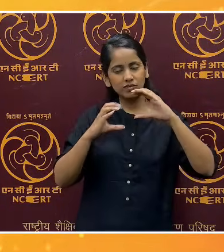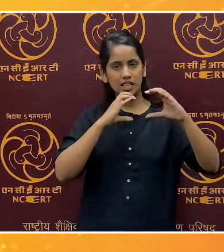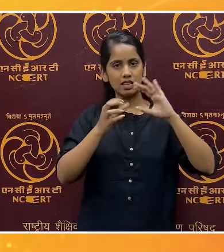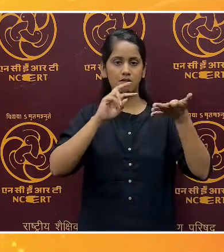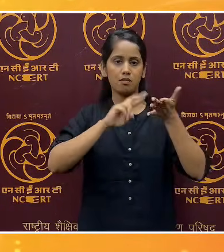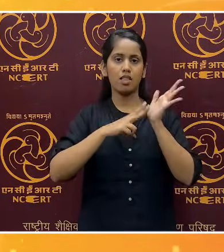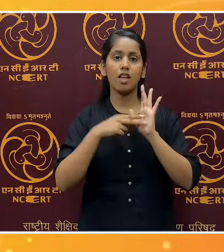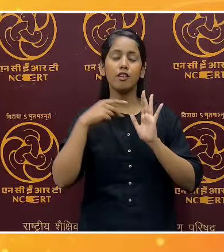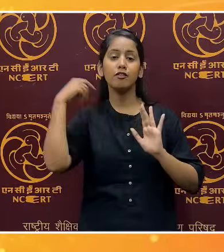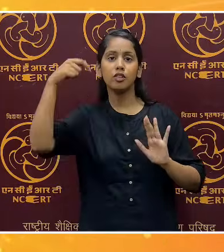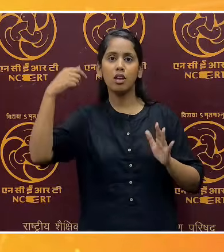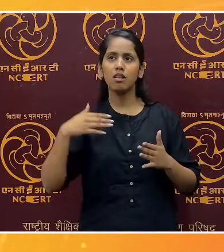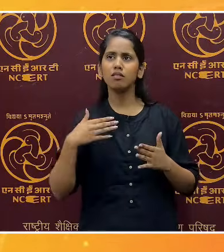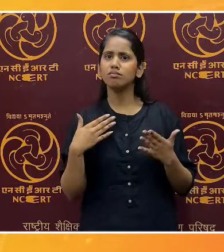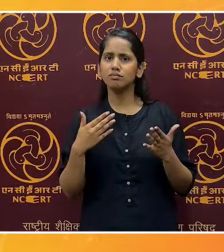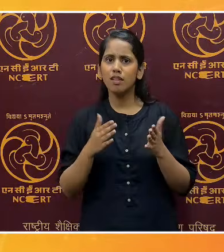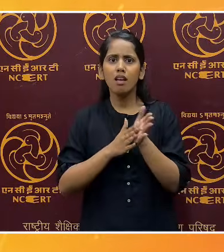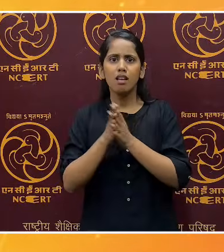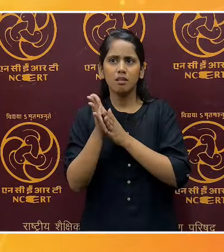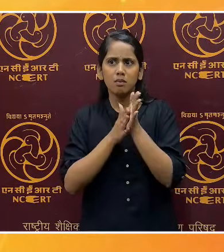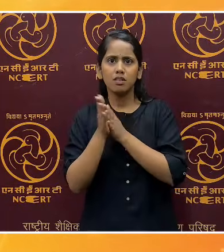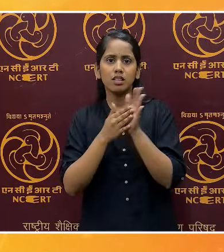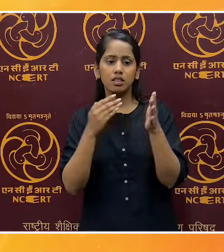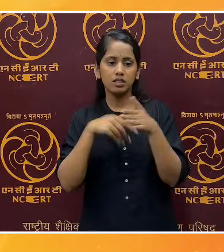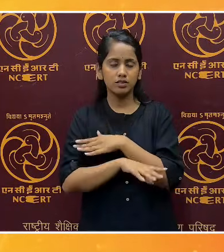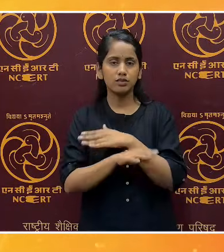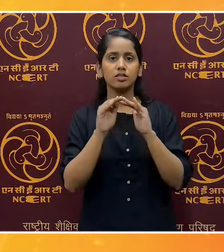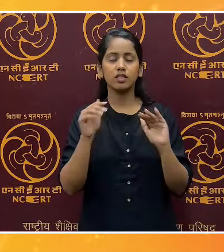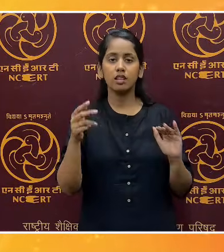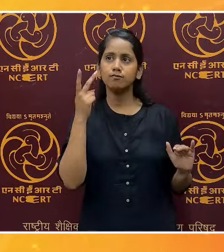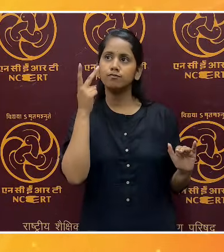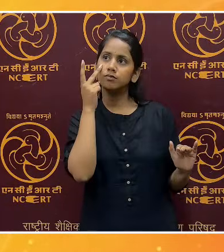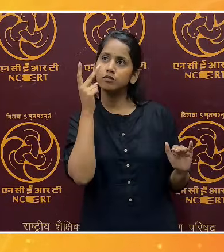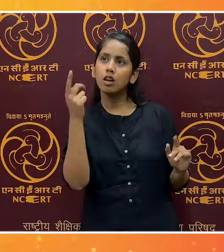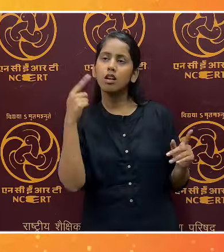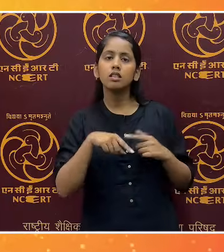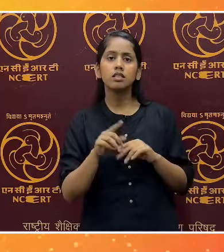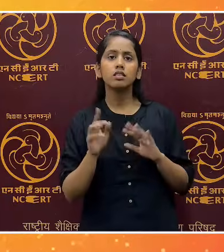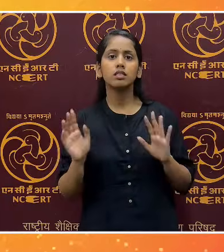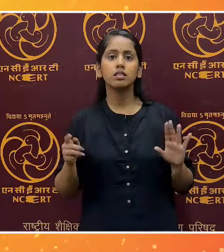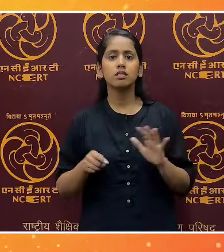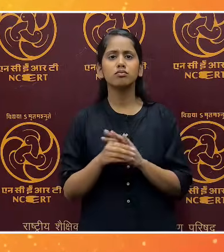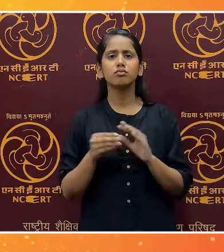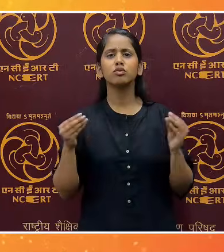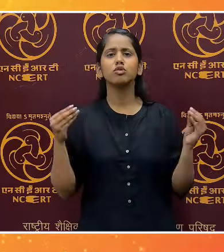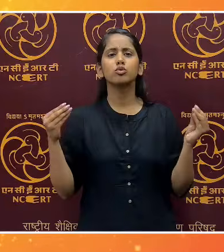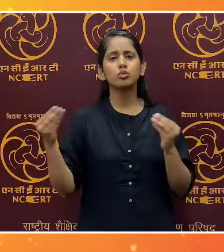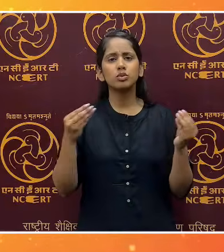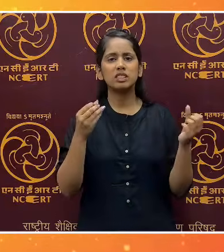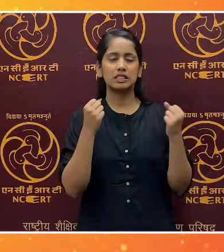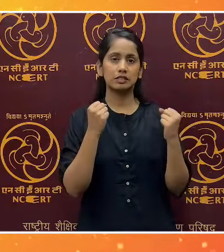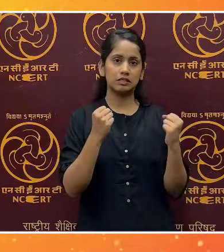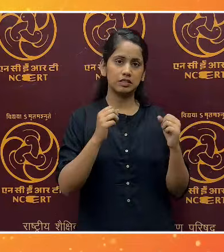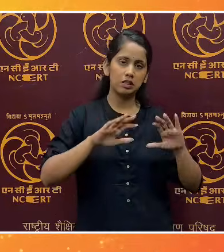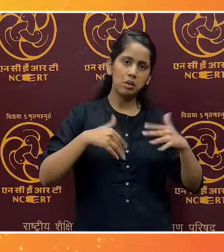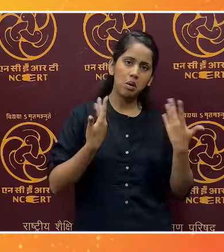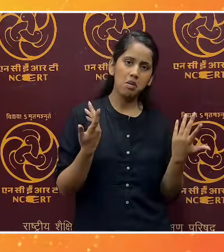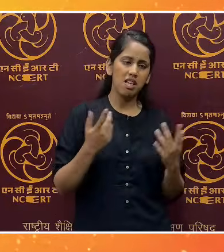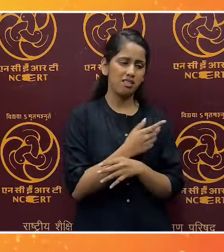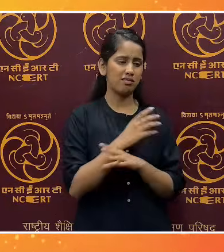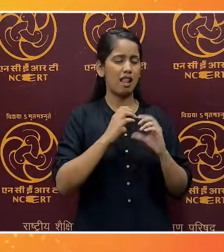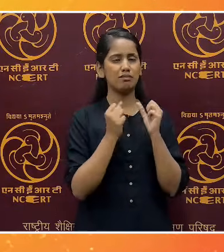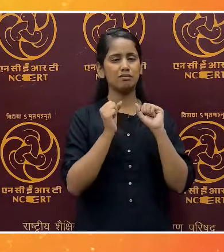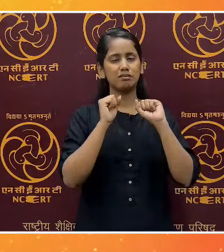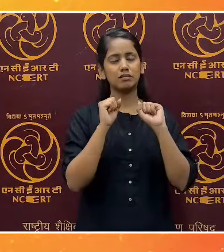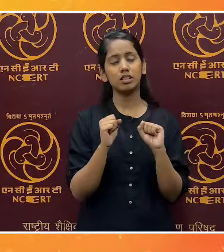very engaging. So it makes the child to sit and watch it. Sometimes it's very difficult for them to sit in the classroom